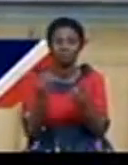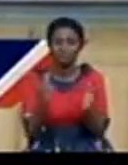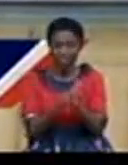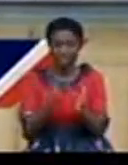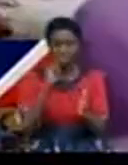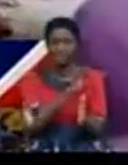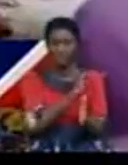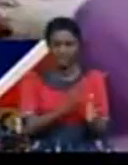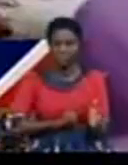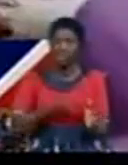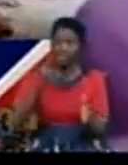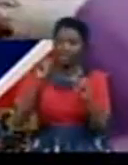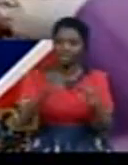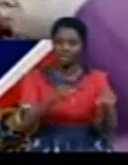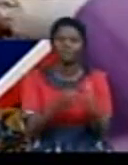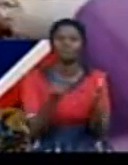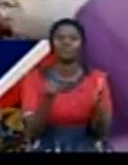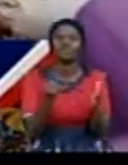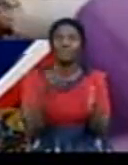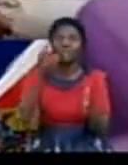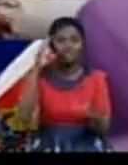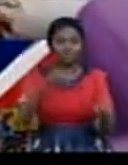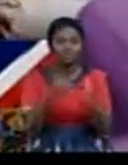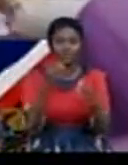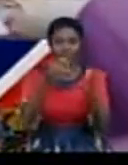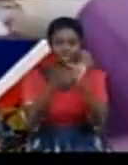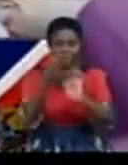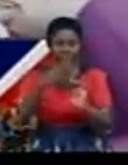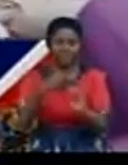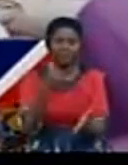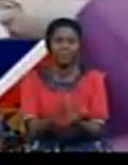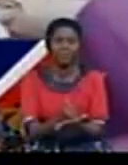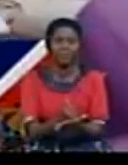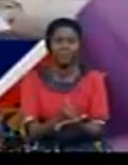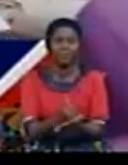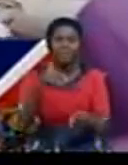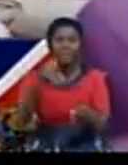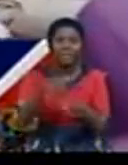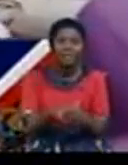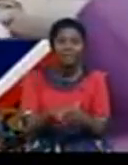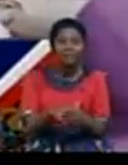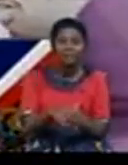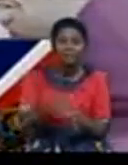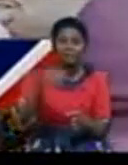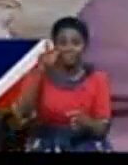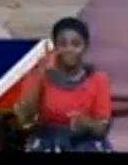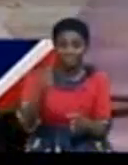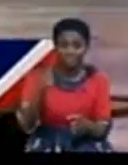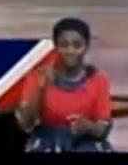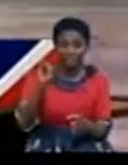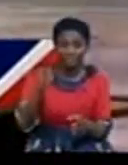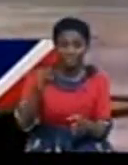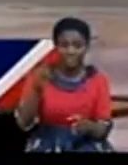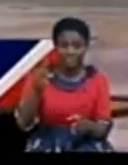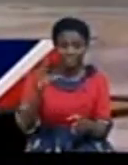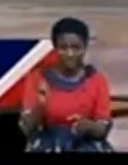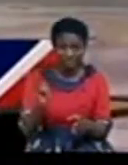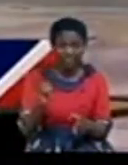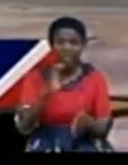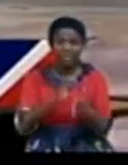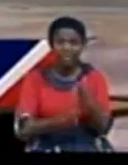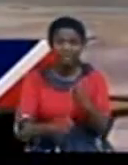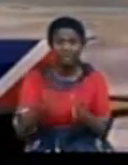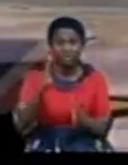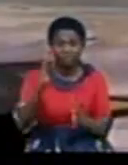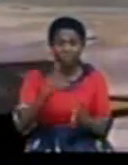do it in Jesus' name. In Titus chapter 2, reading from verse 14. Titus chapter 2, reading